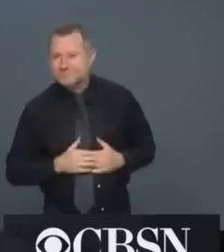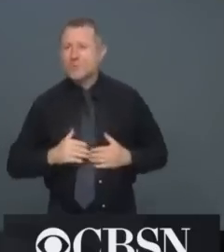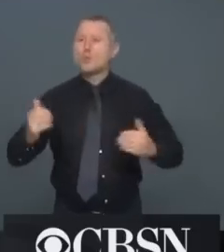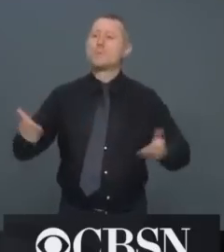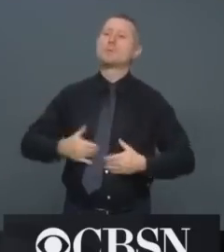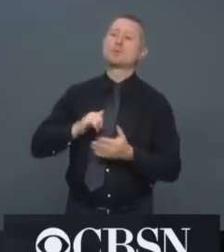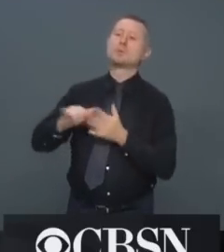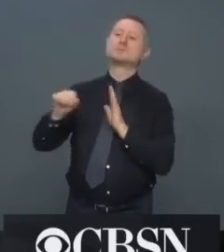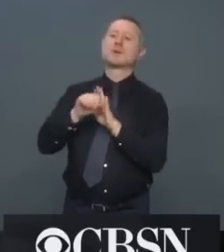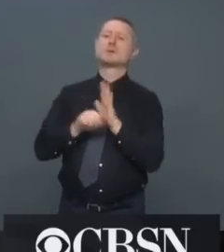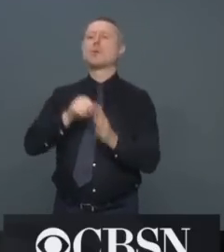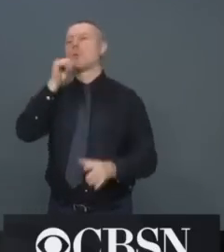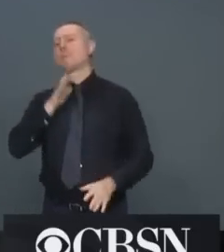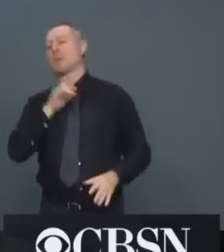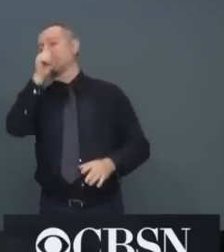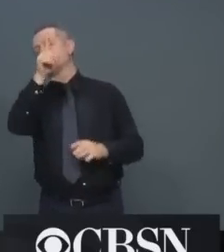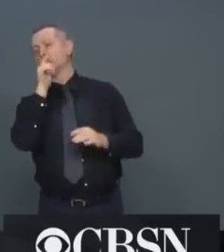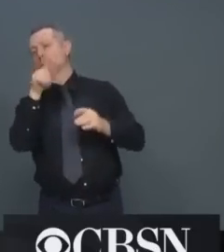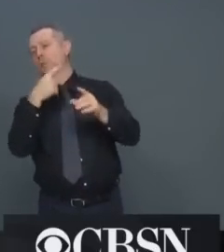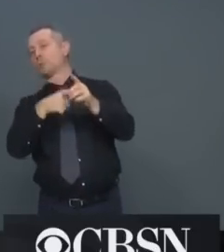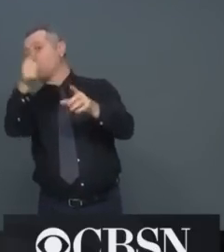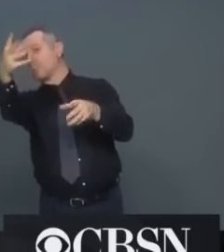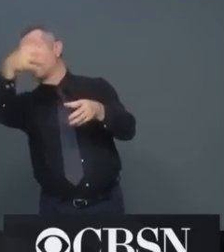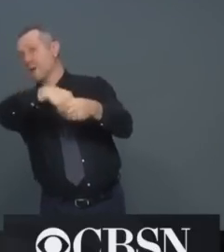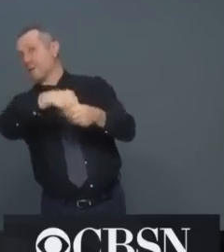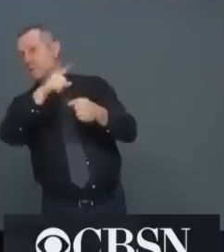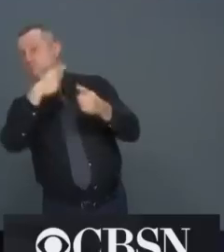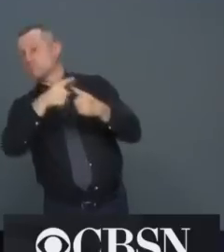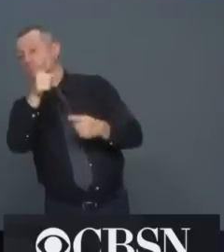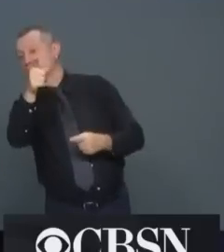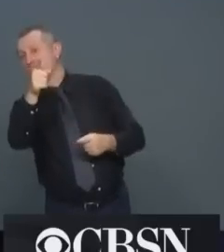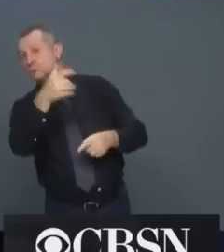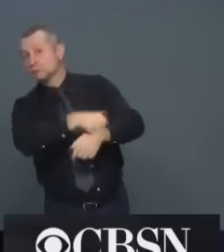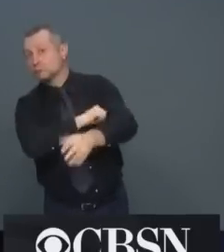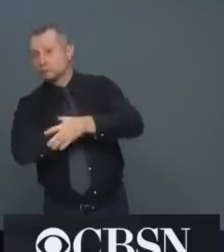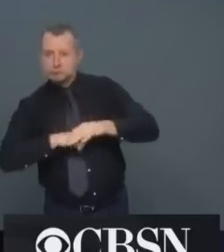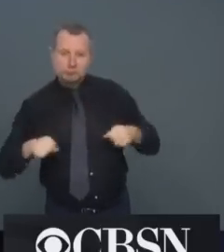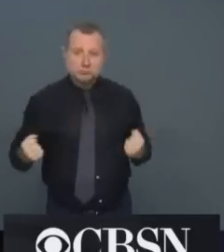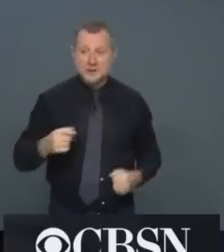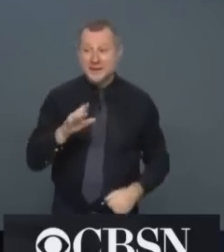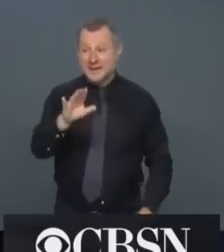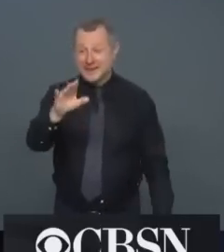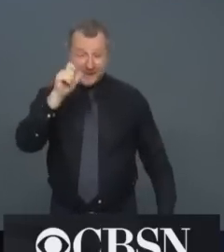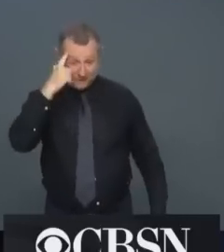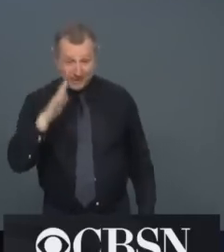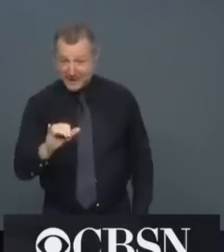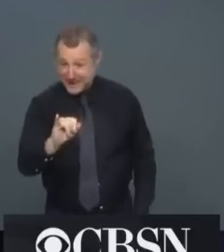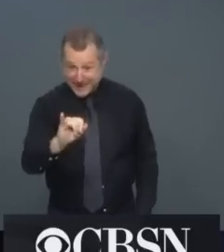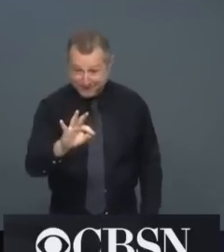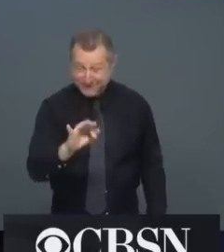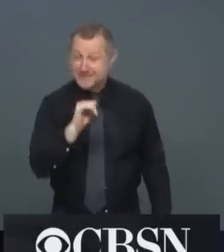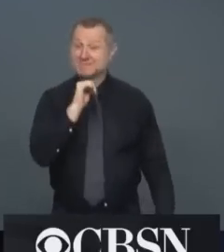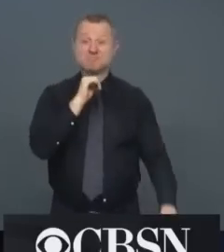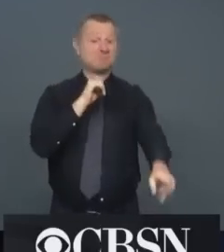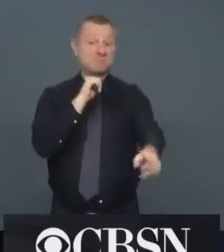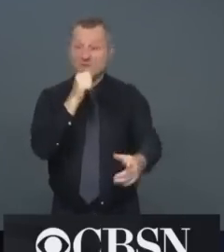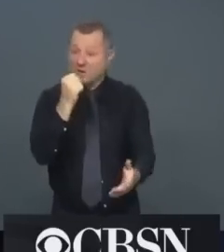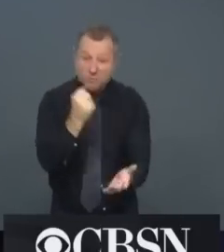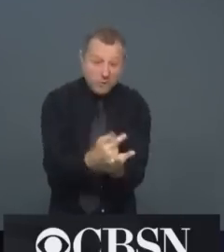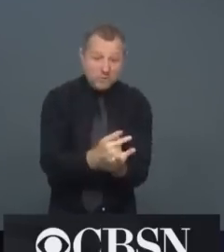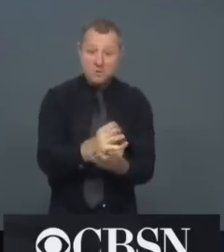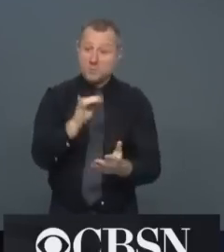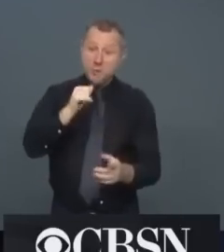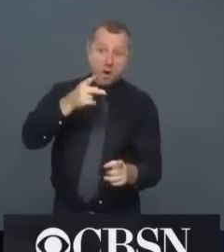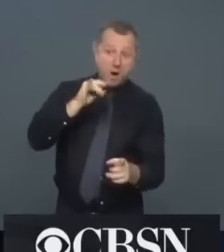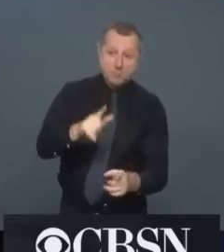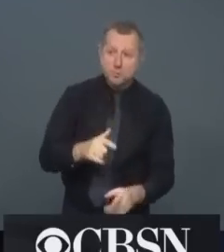and do it? Well, if they don't have it by April, they're not going to receive state funding. If you have all these